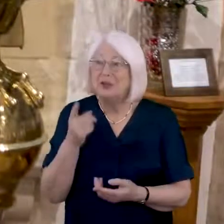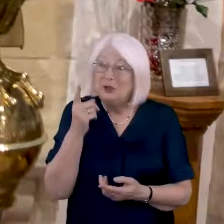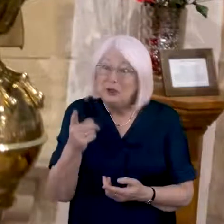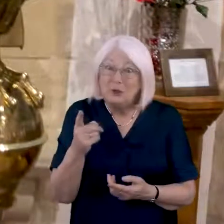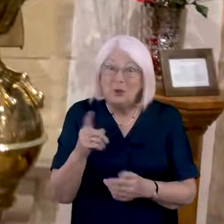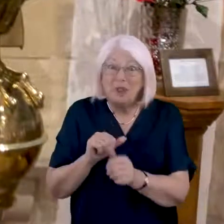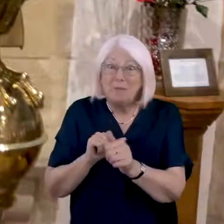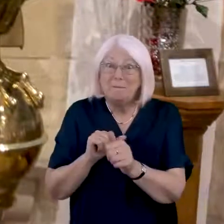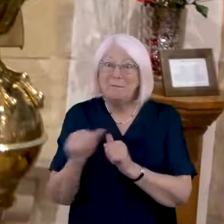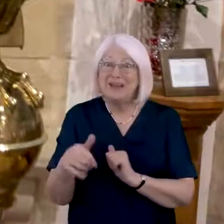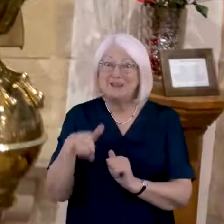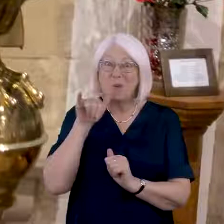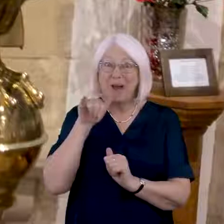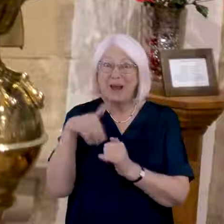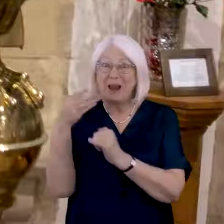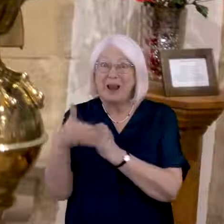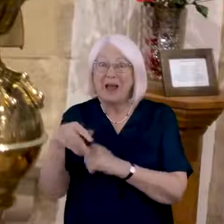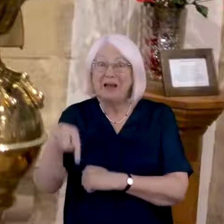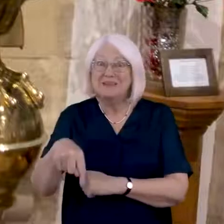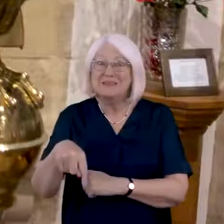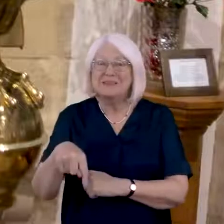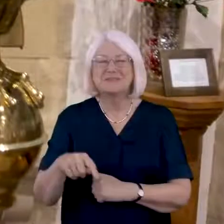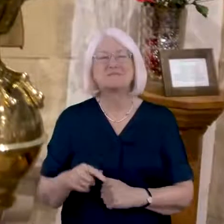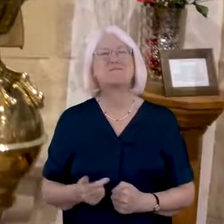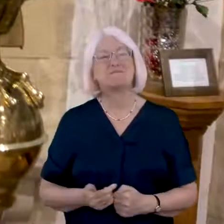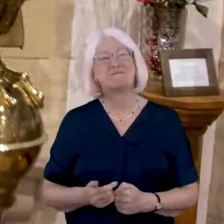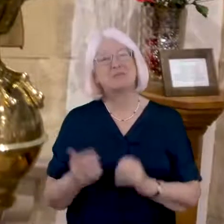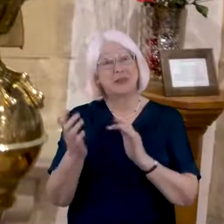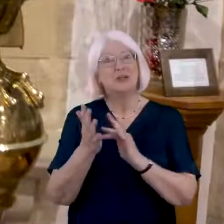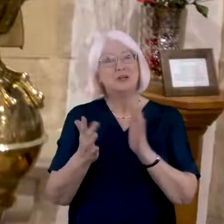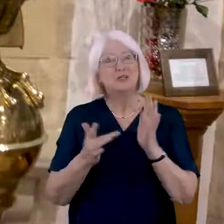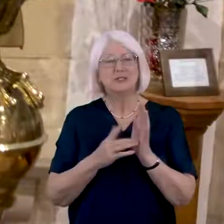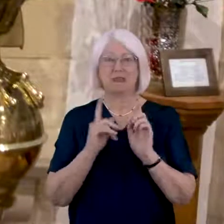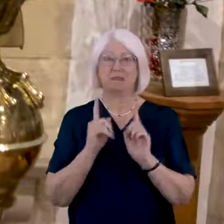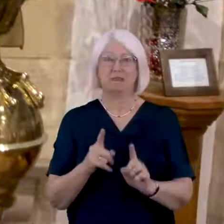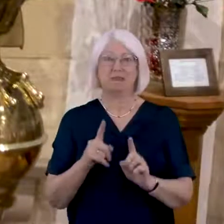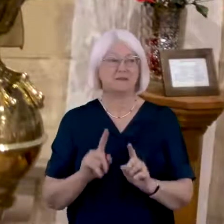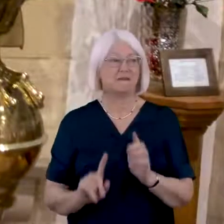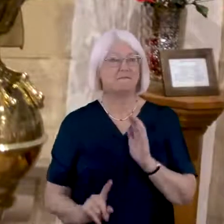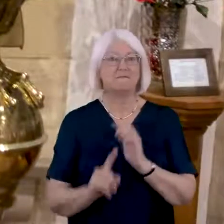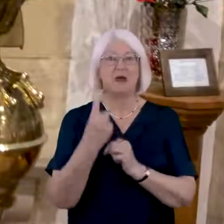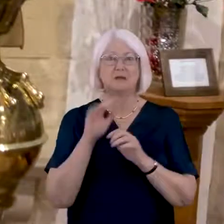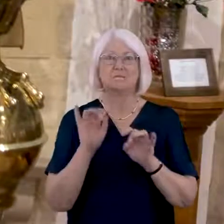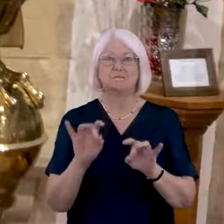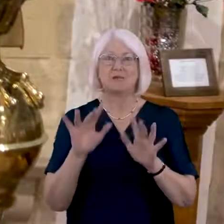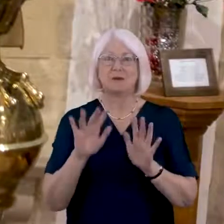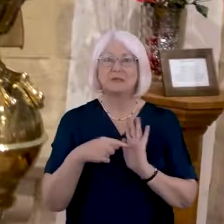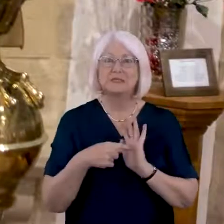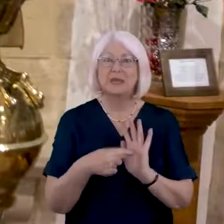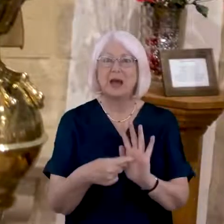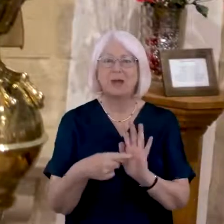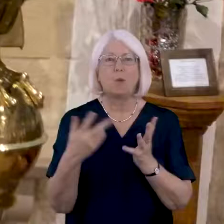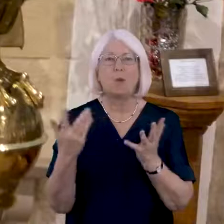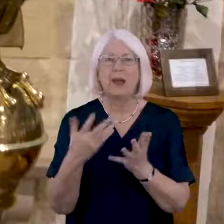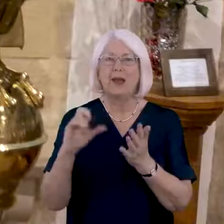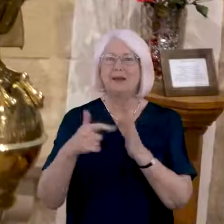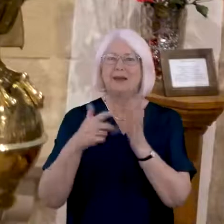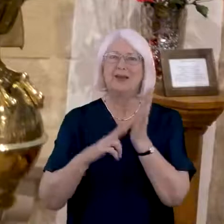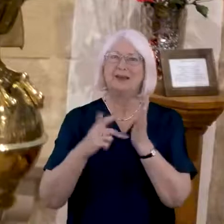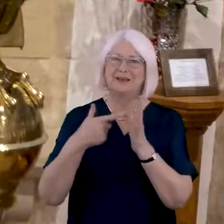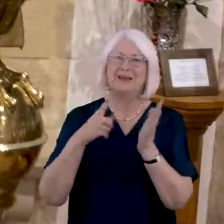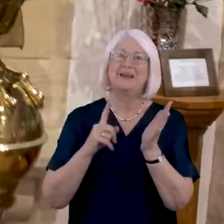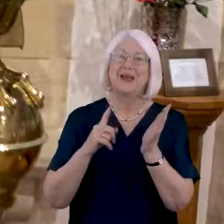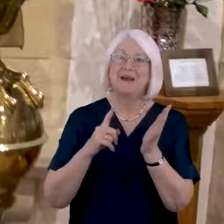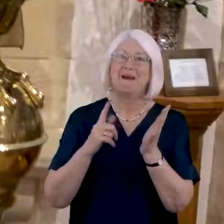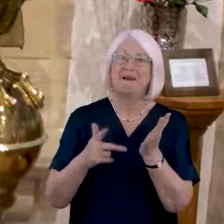Jesus did this, the first of his signs, in Cana of Galilee, and revealed his glory, and his